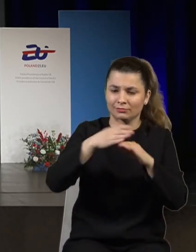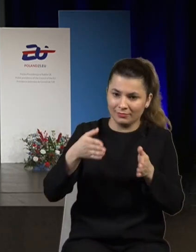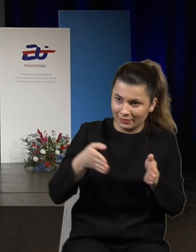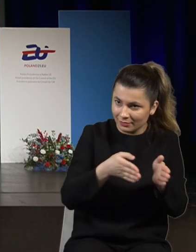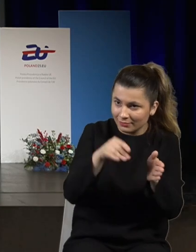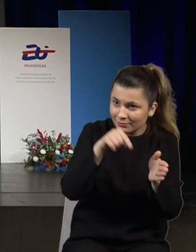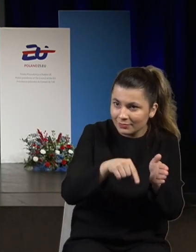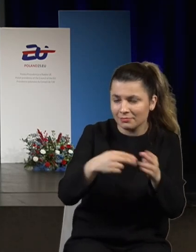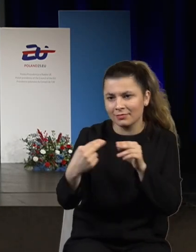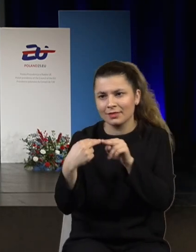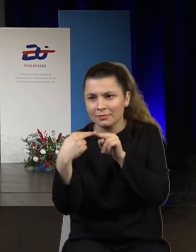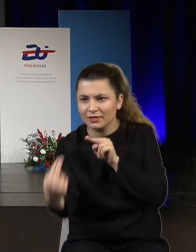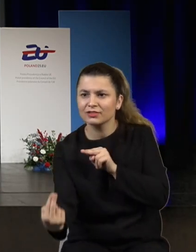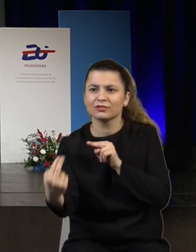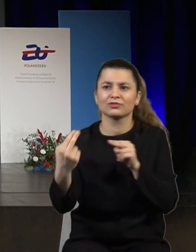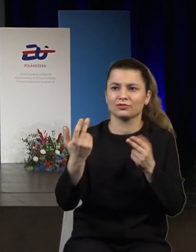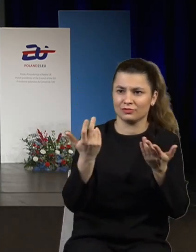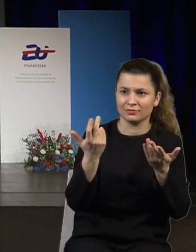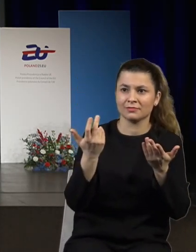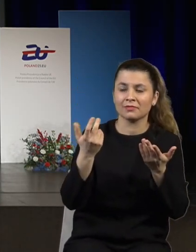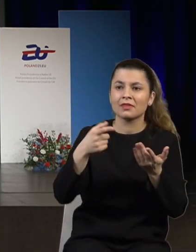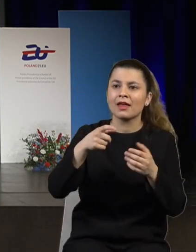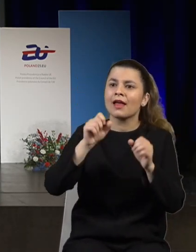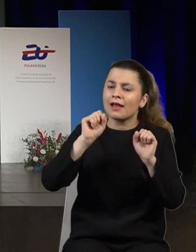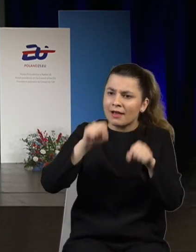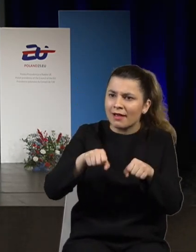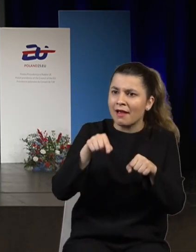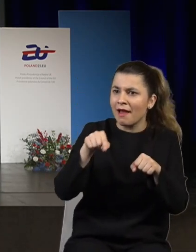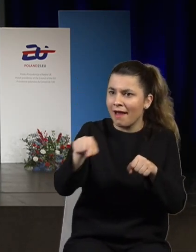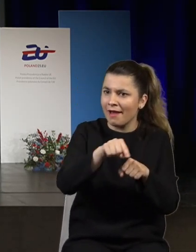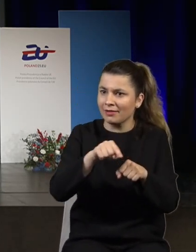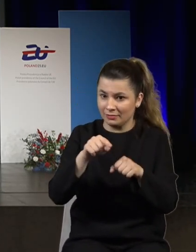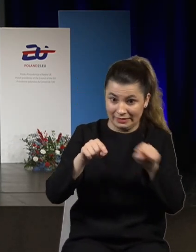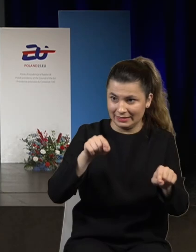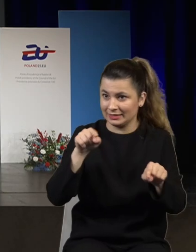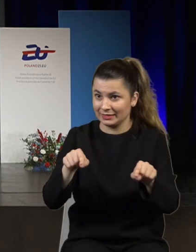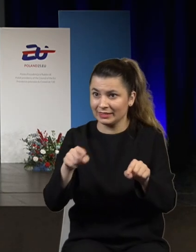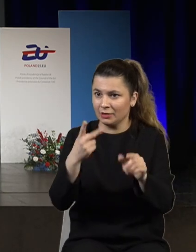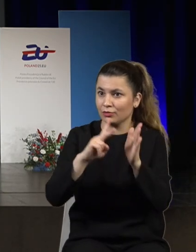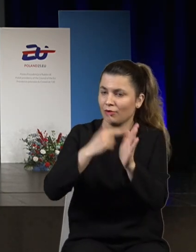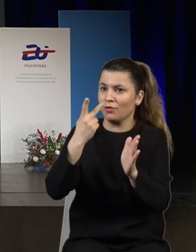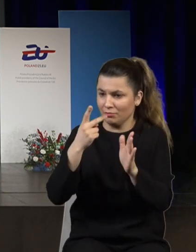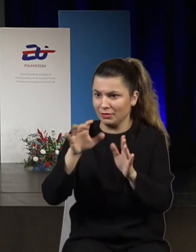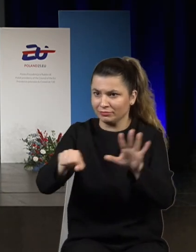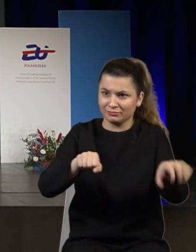dual-use it's not only the case of transport infrastructure.